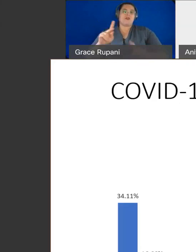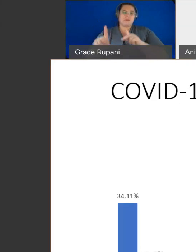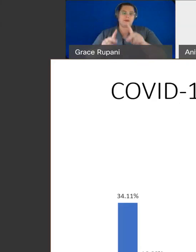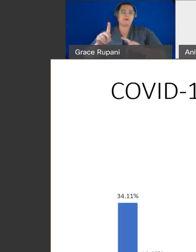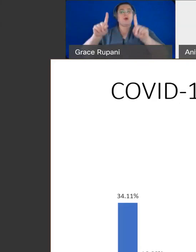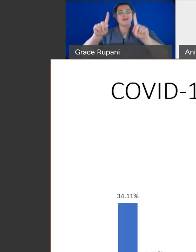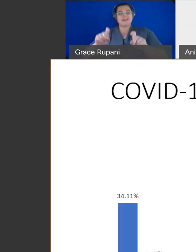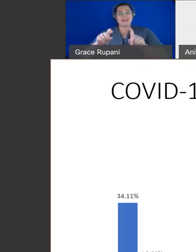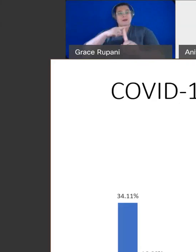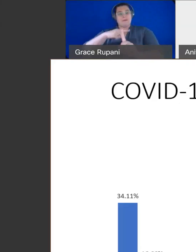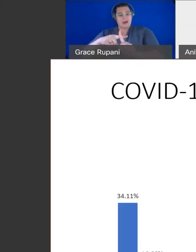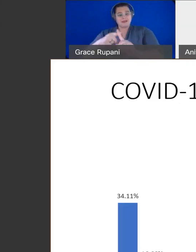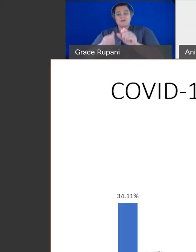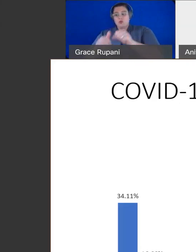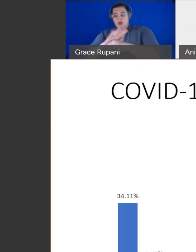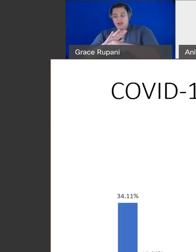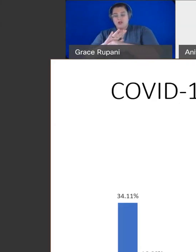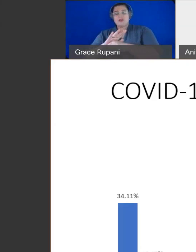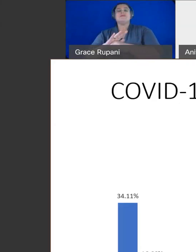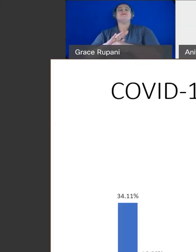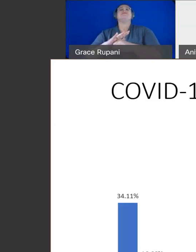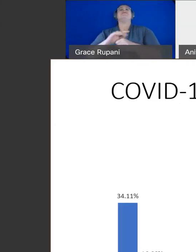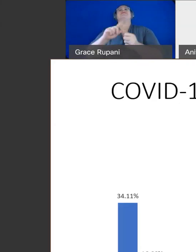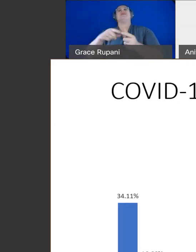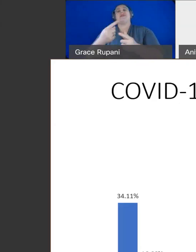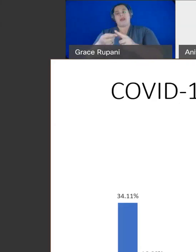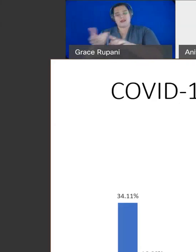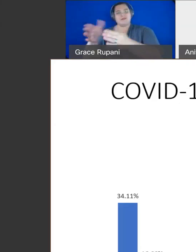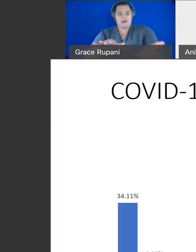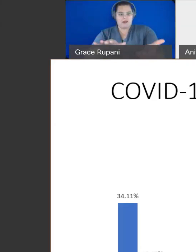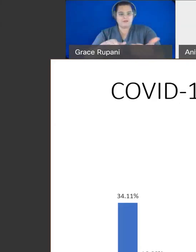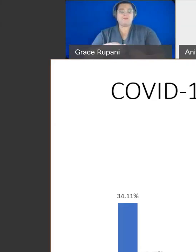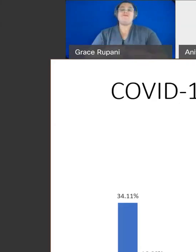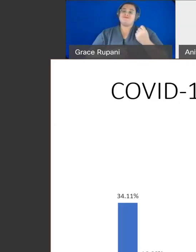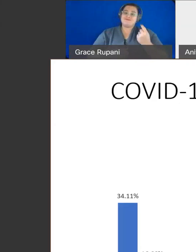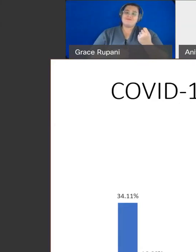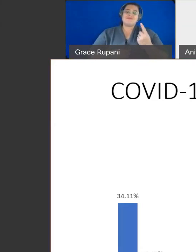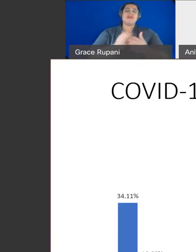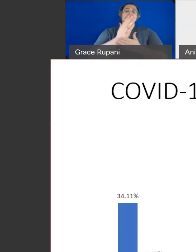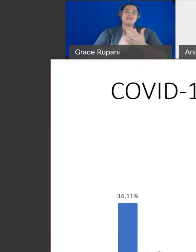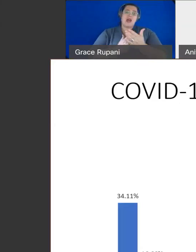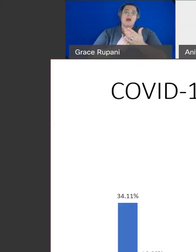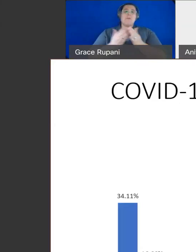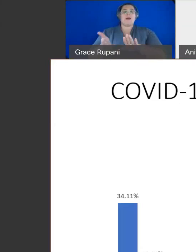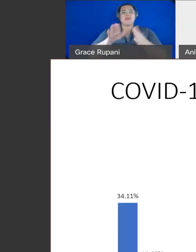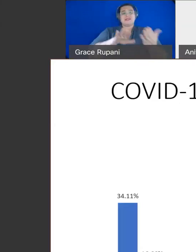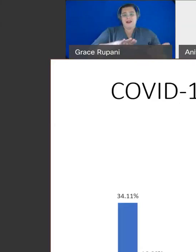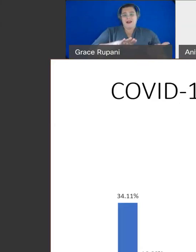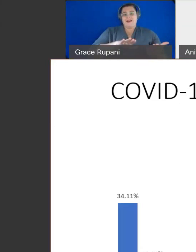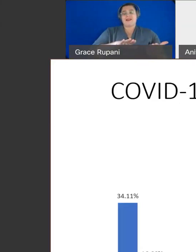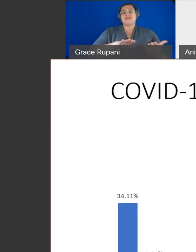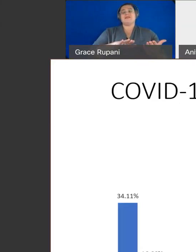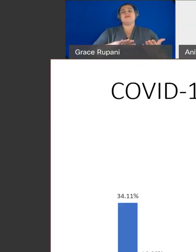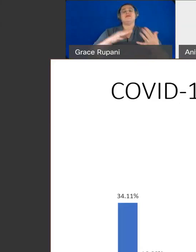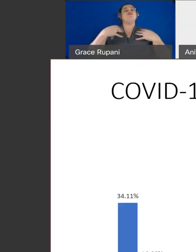coronavirus have died. Now, some of those have died subsequent, And in 2 instances,